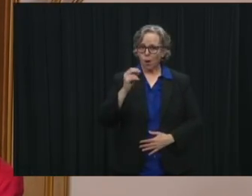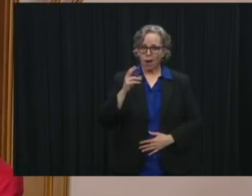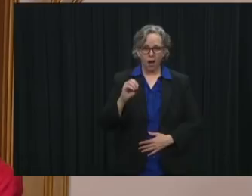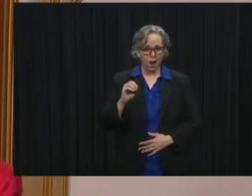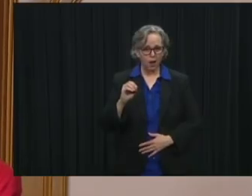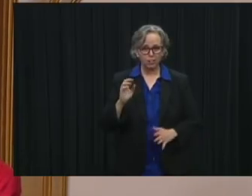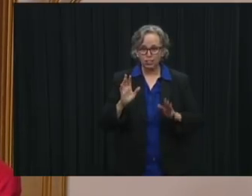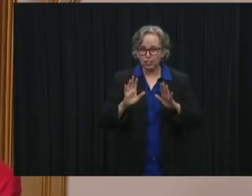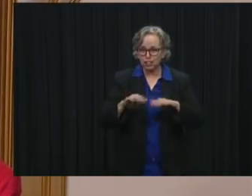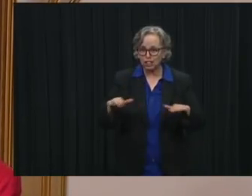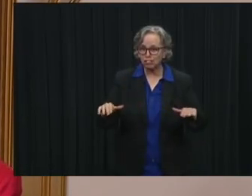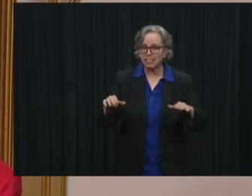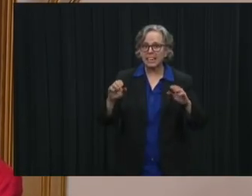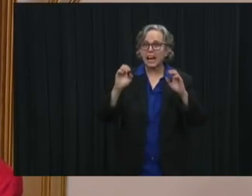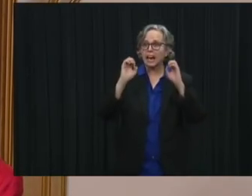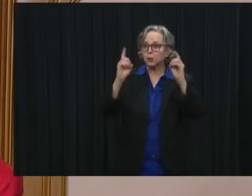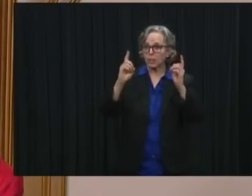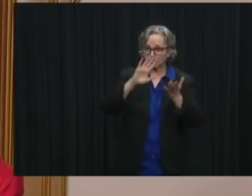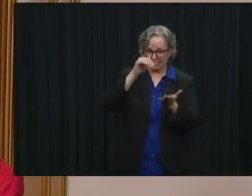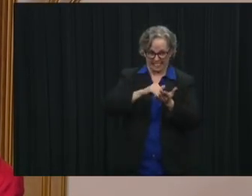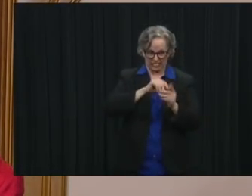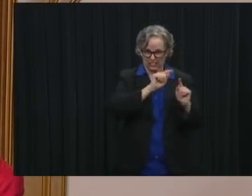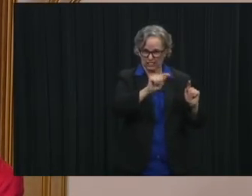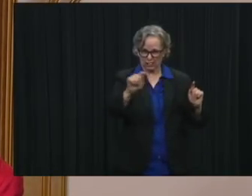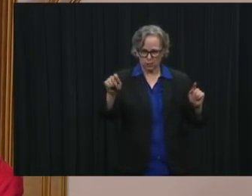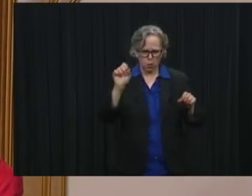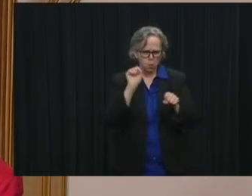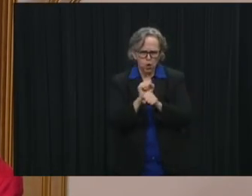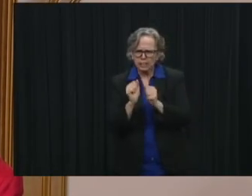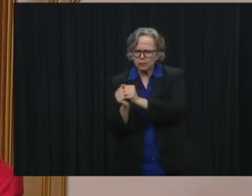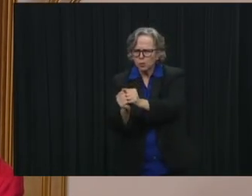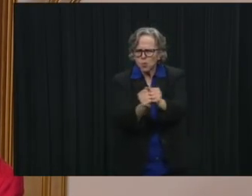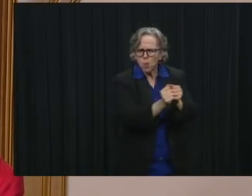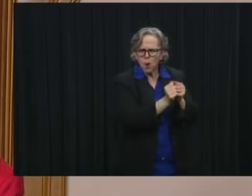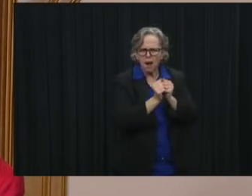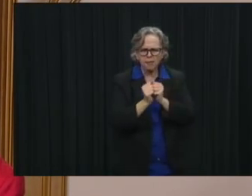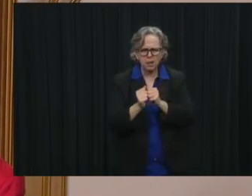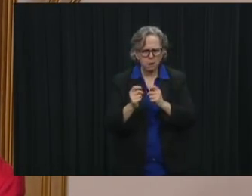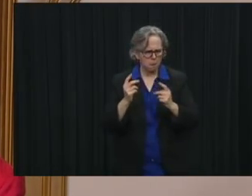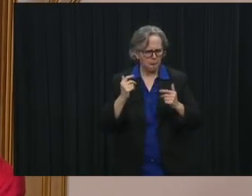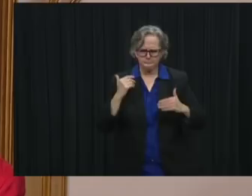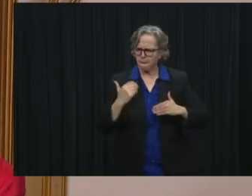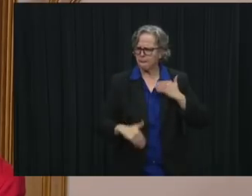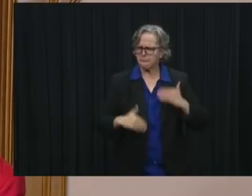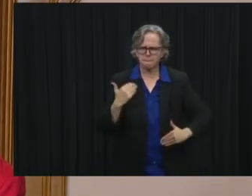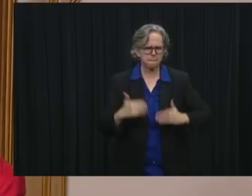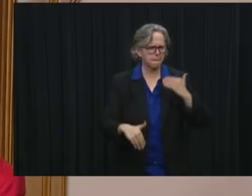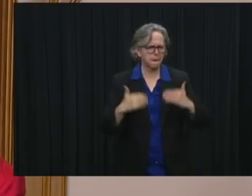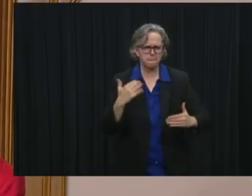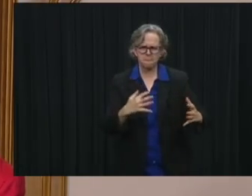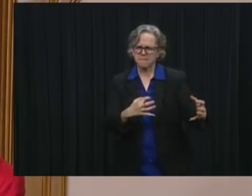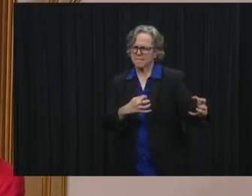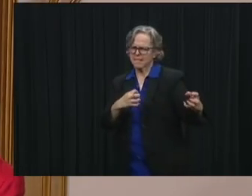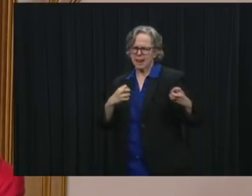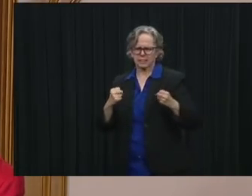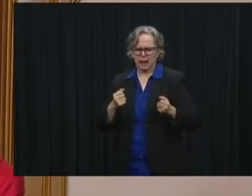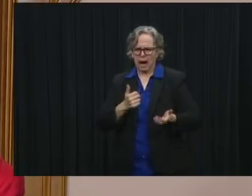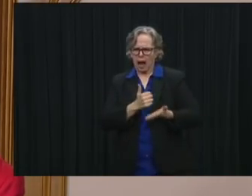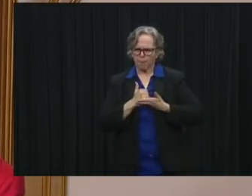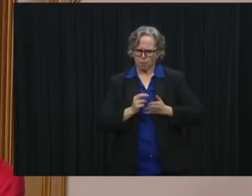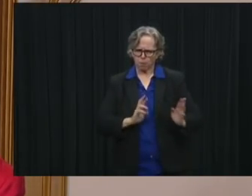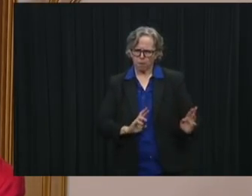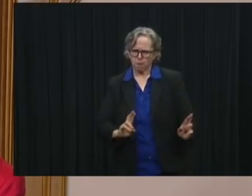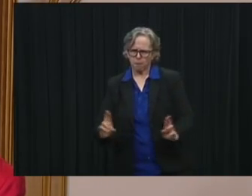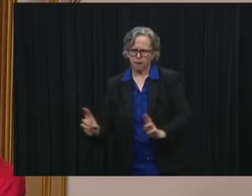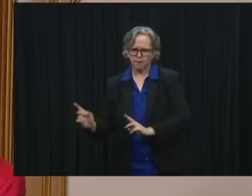working together at really very fast speed, doing everything they can to help us ramp up for the expected surge of